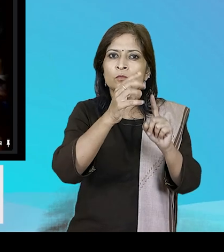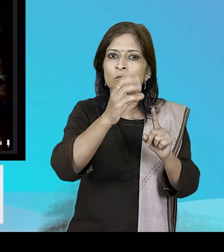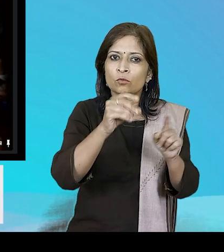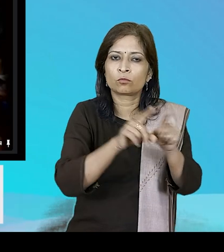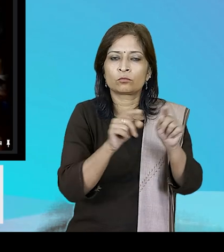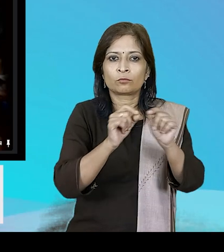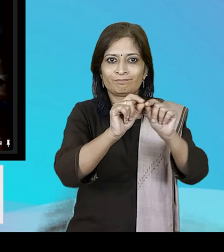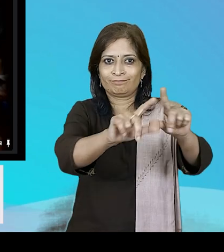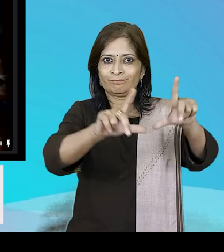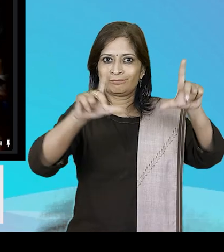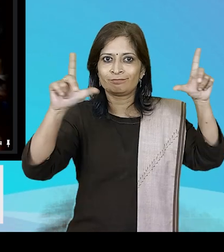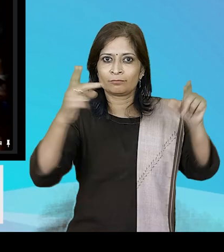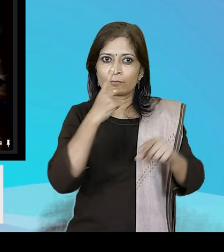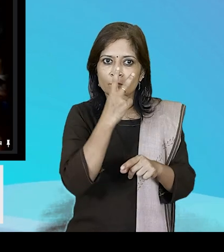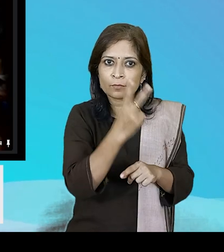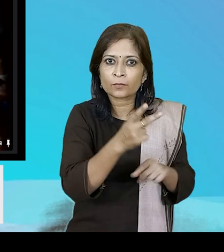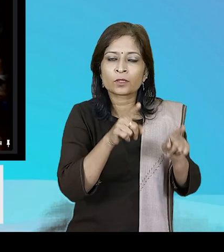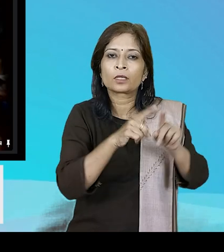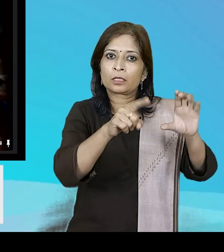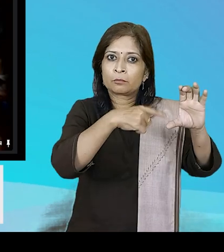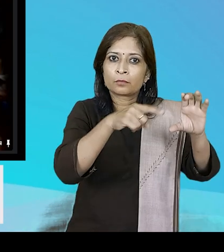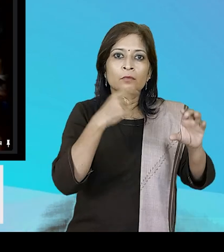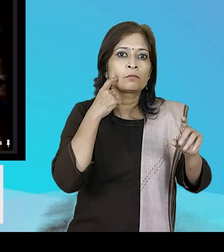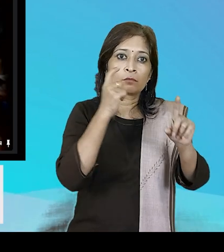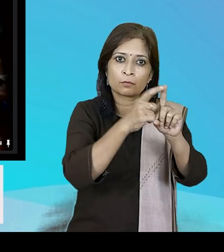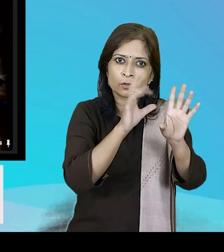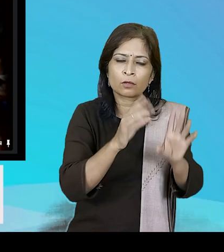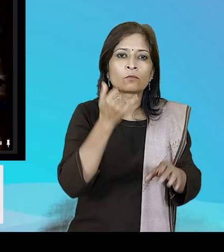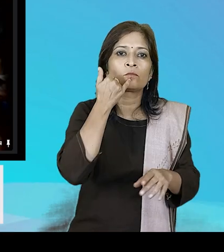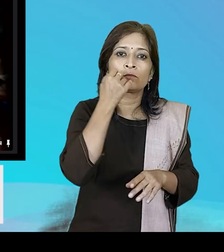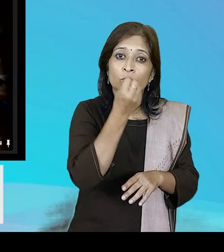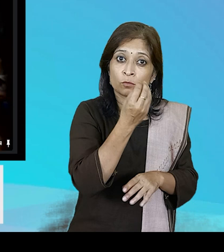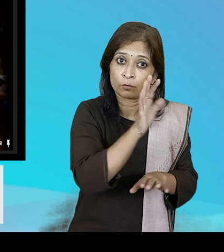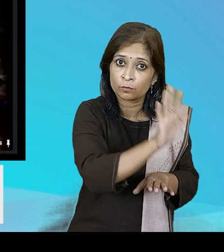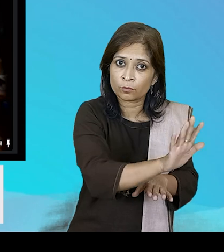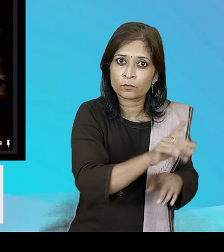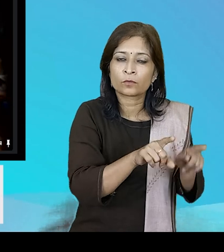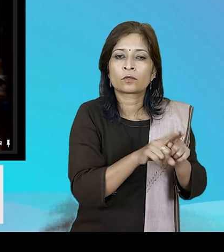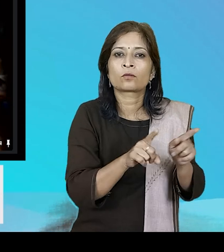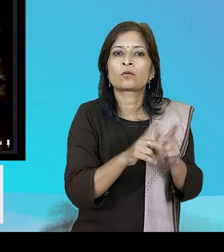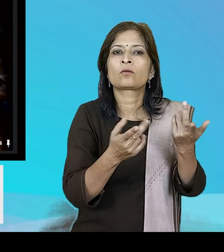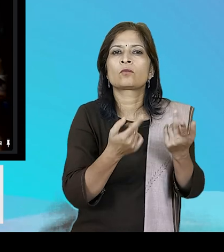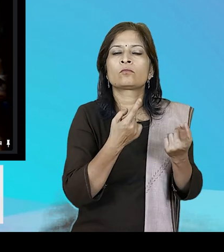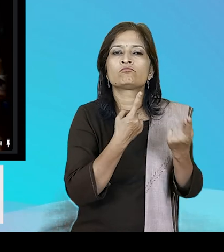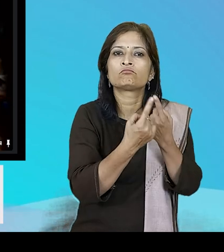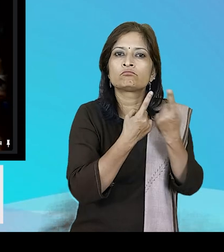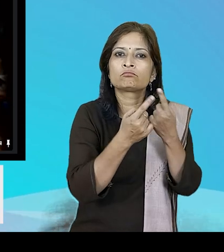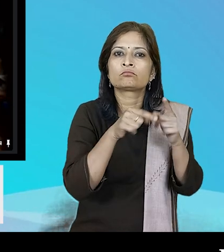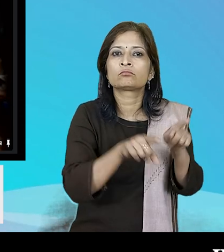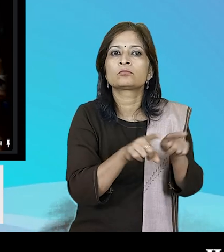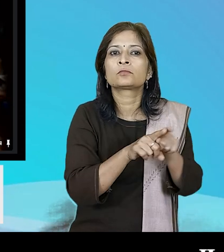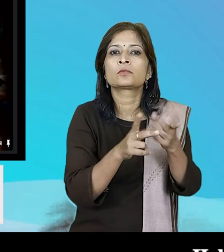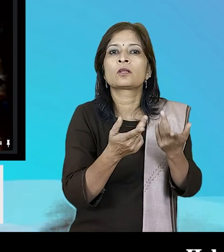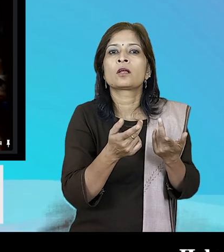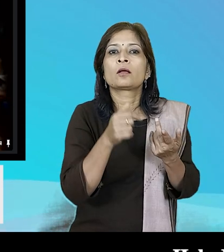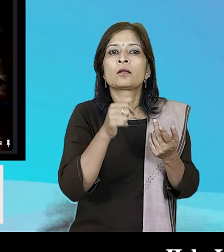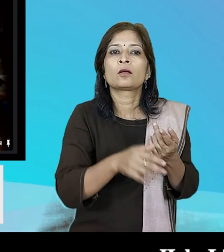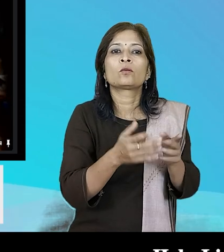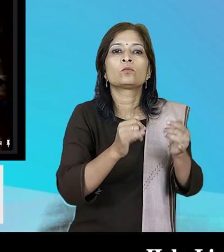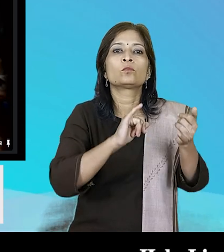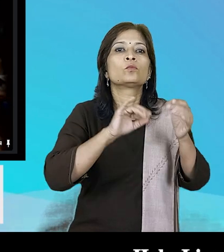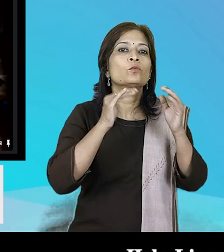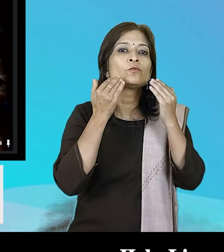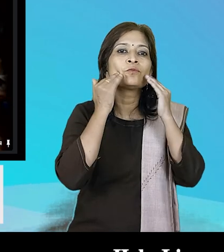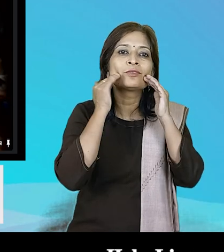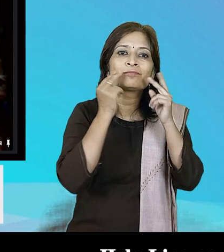the RPO, you will be able to see their email ID, you will be able to see their phone number, and you will also be able to see their X